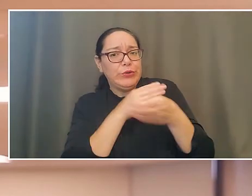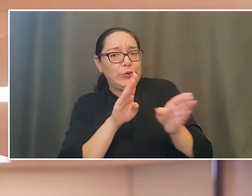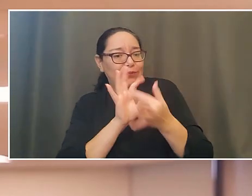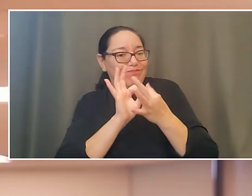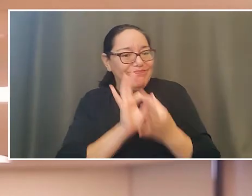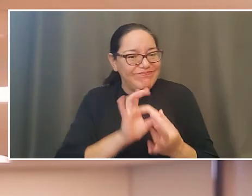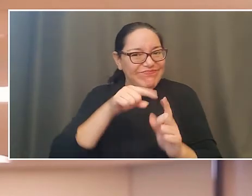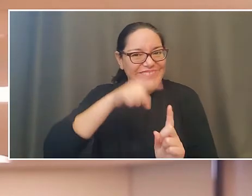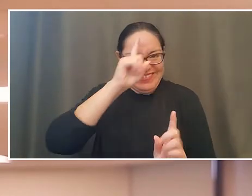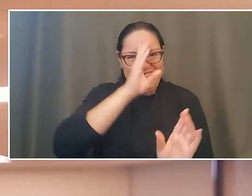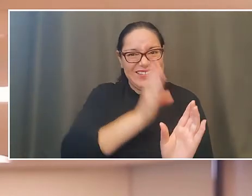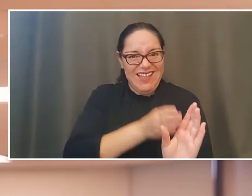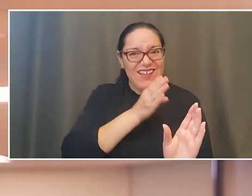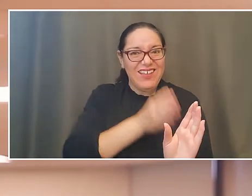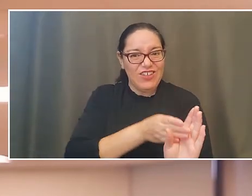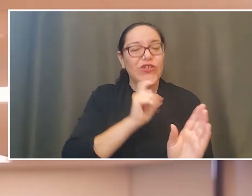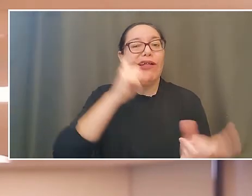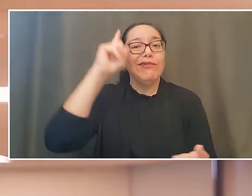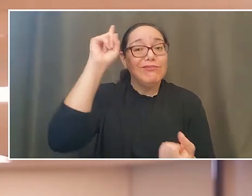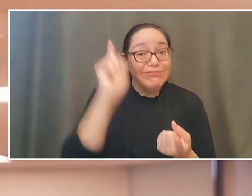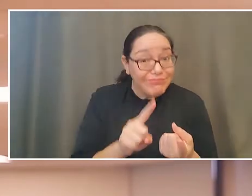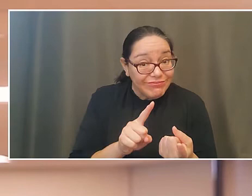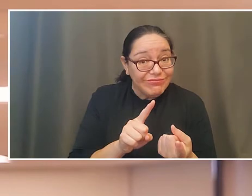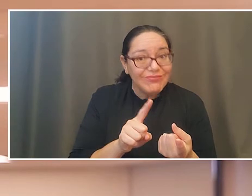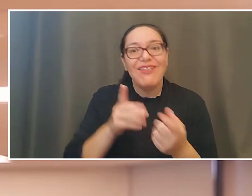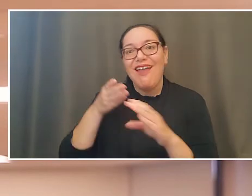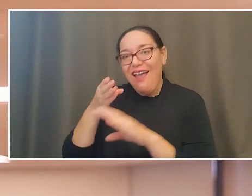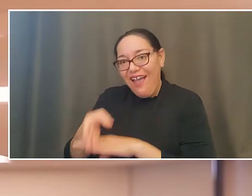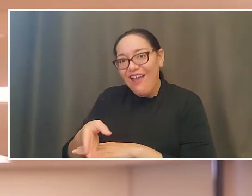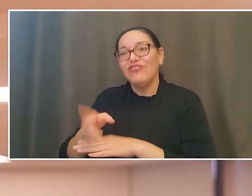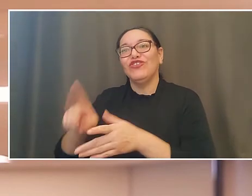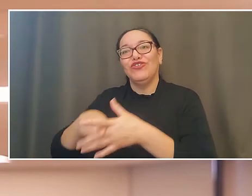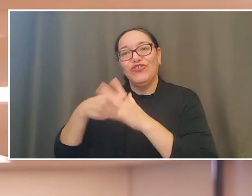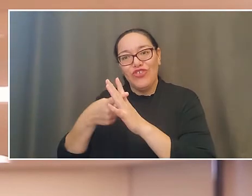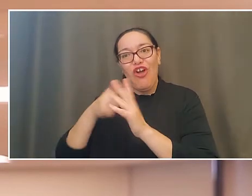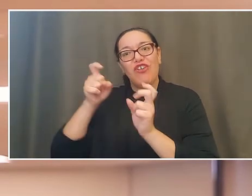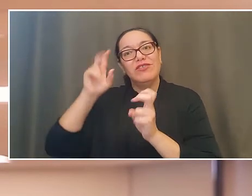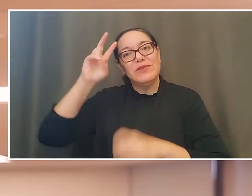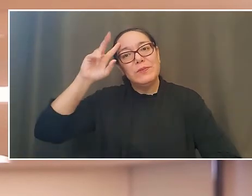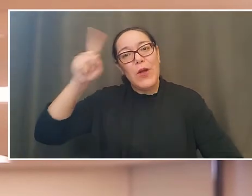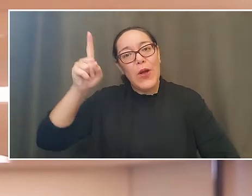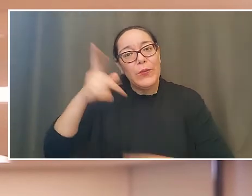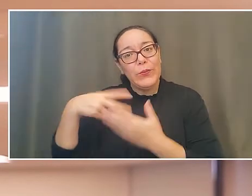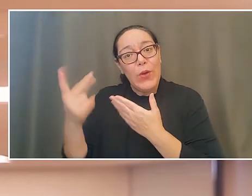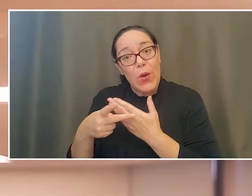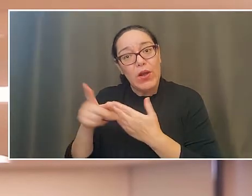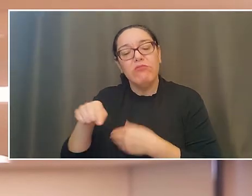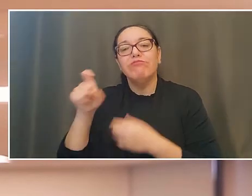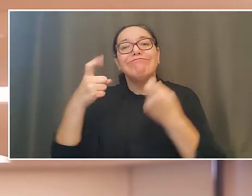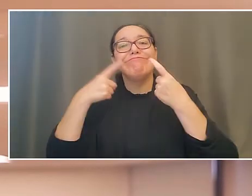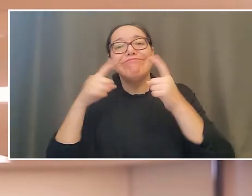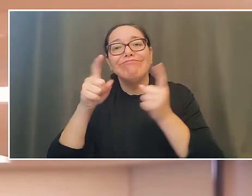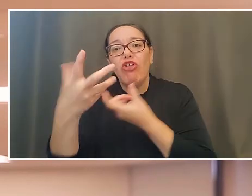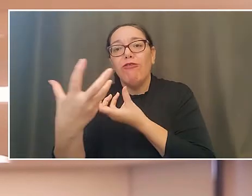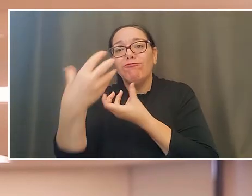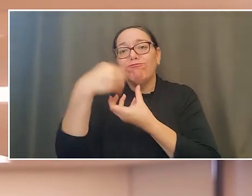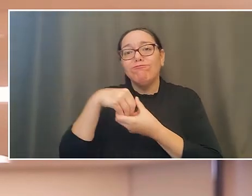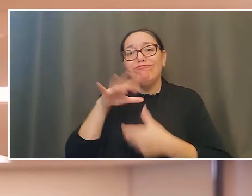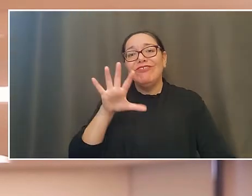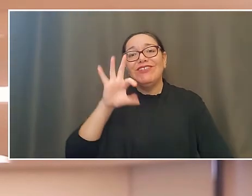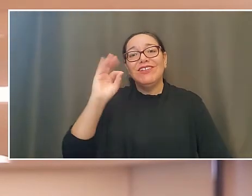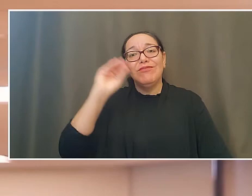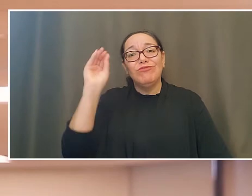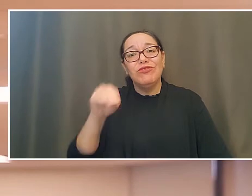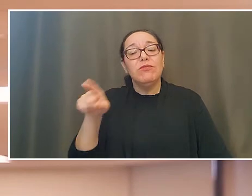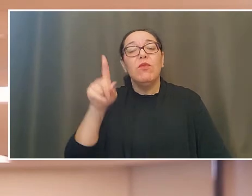reasons after starting the program. SMART programs were successful at engaging 59% of older adult